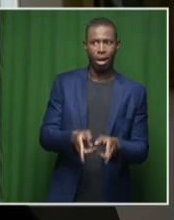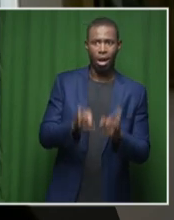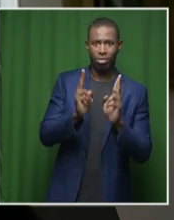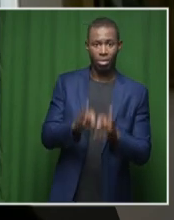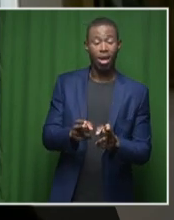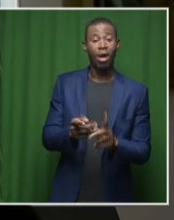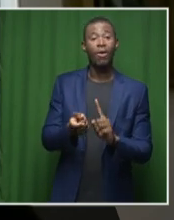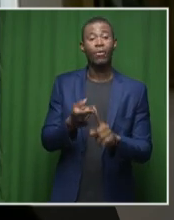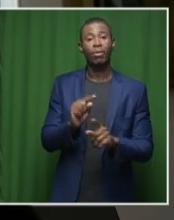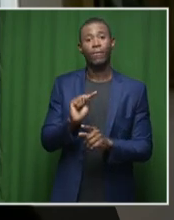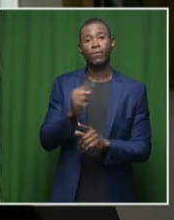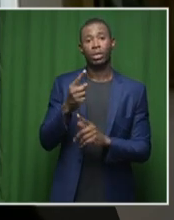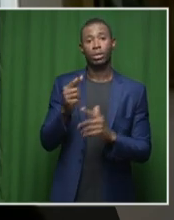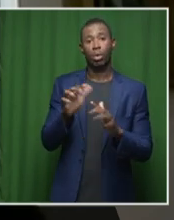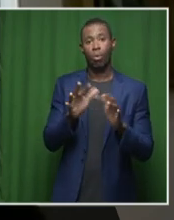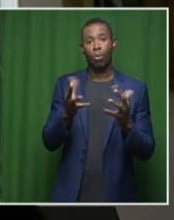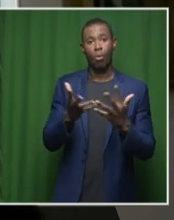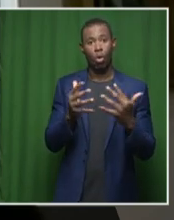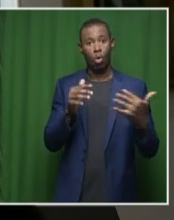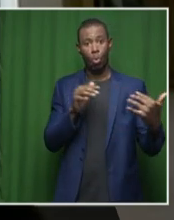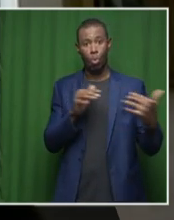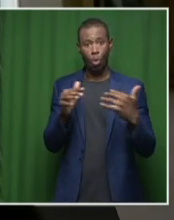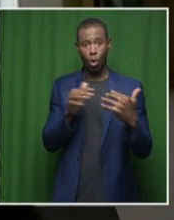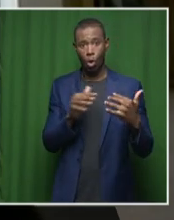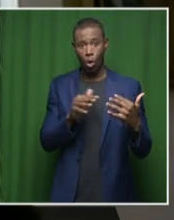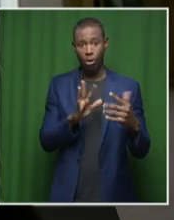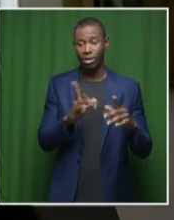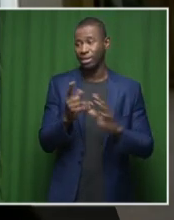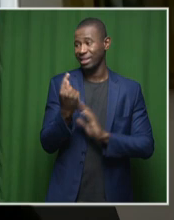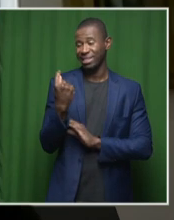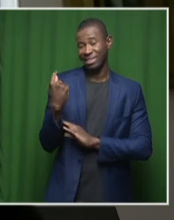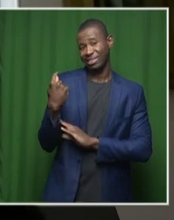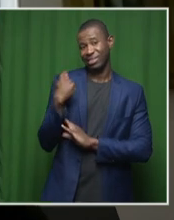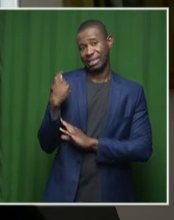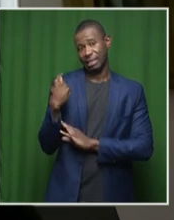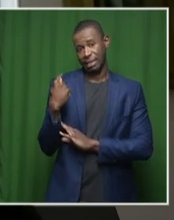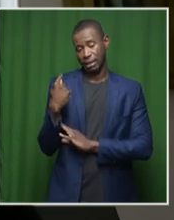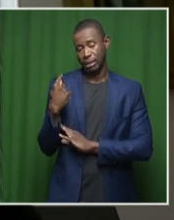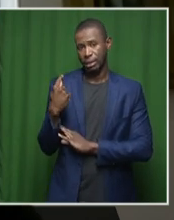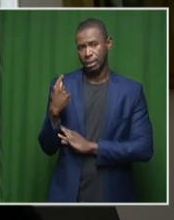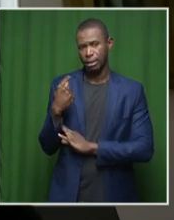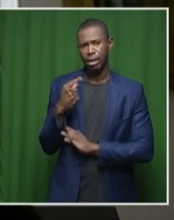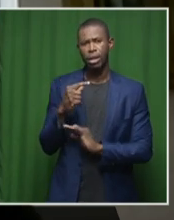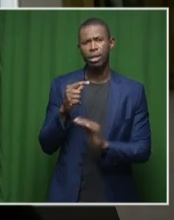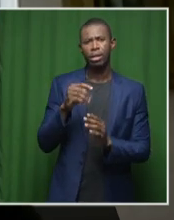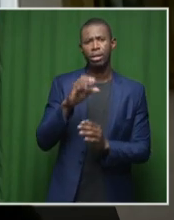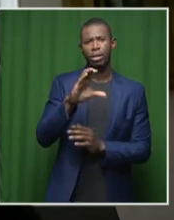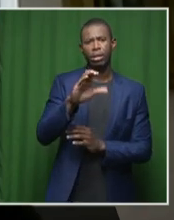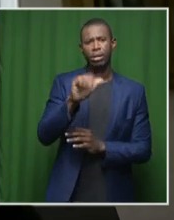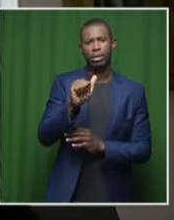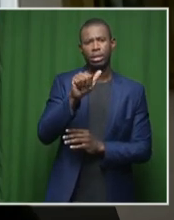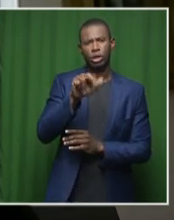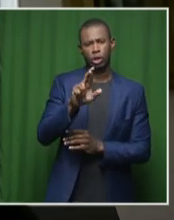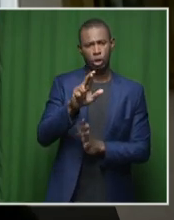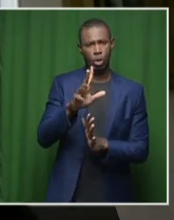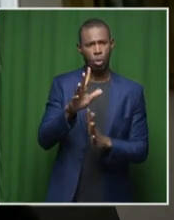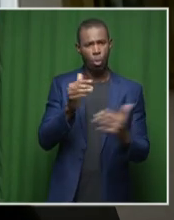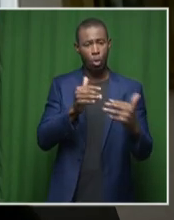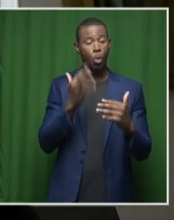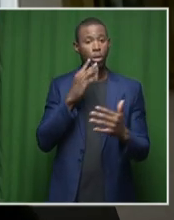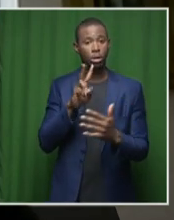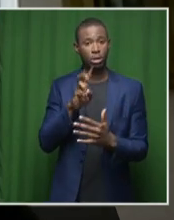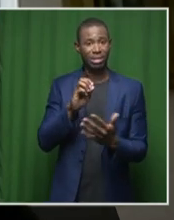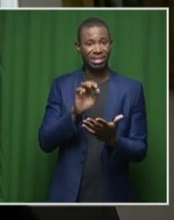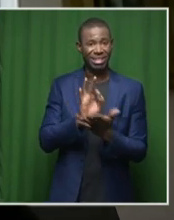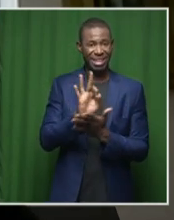First World War going on, even to most recently to the Central African Republic in 2013 with